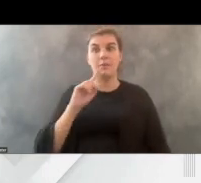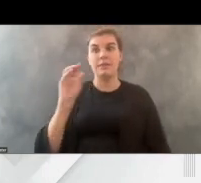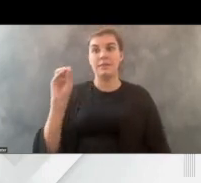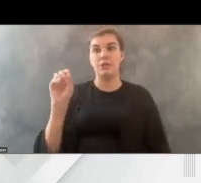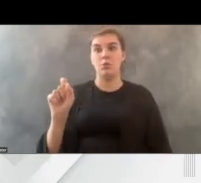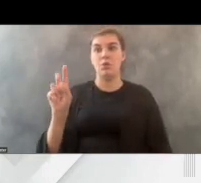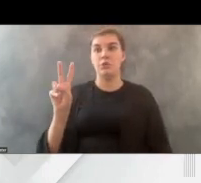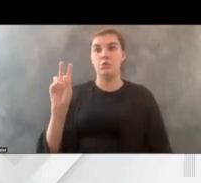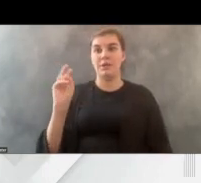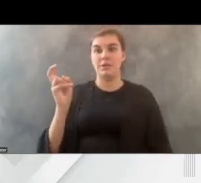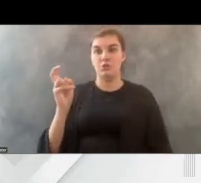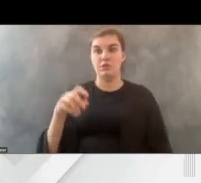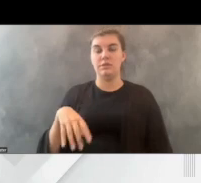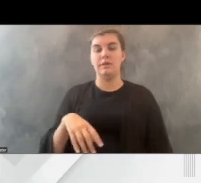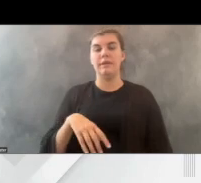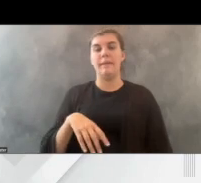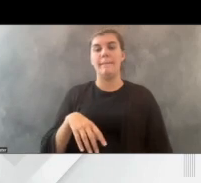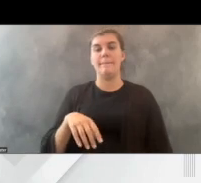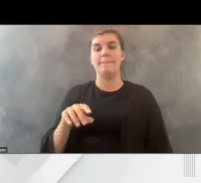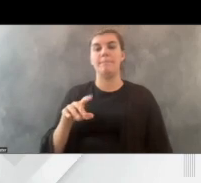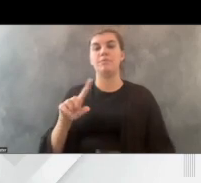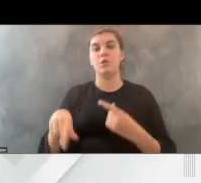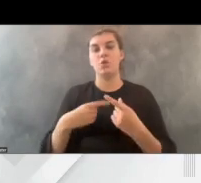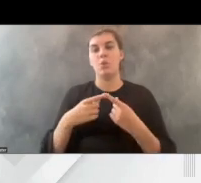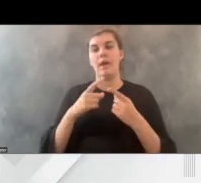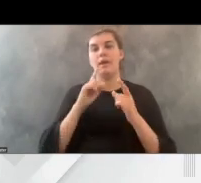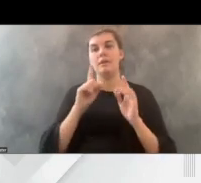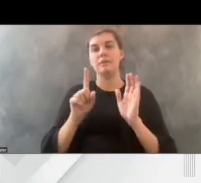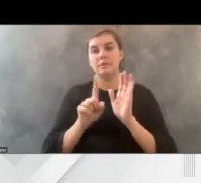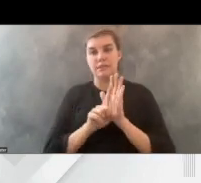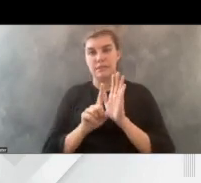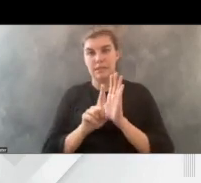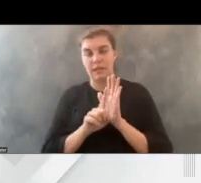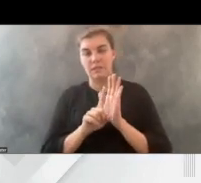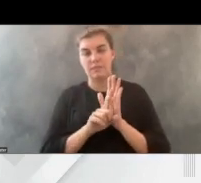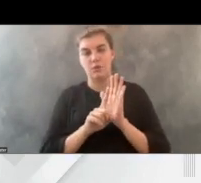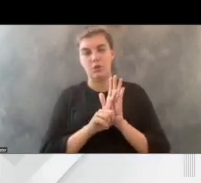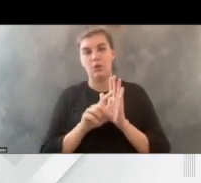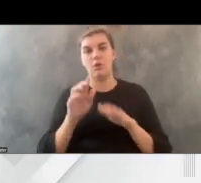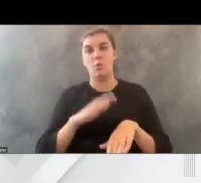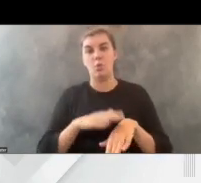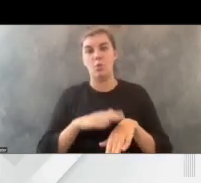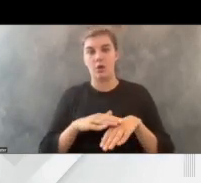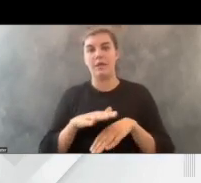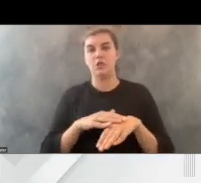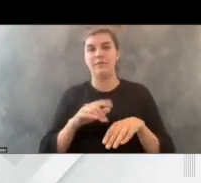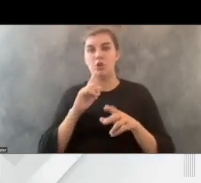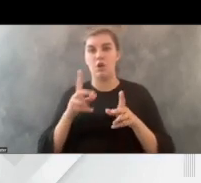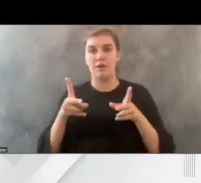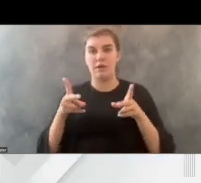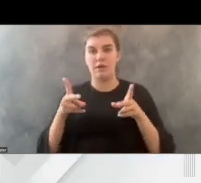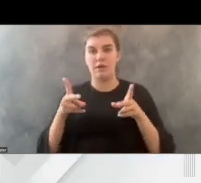Similar to perpendicular curb ramps, the 15-foot rule applies. And the exception